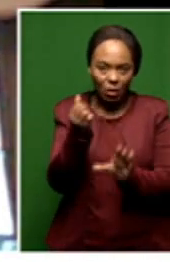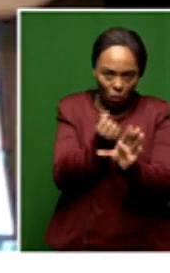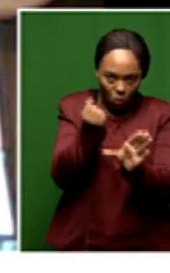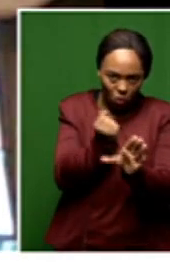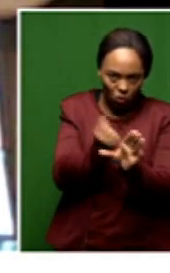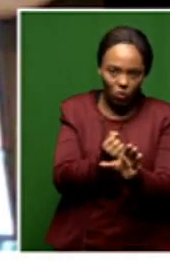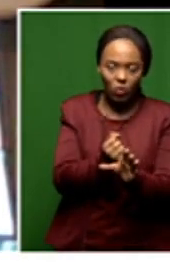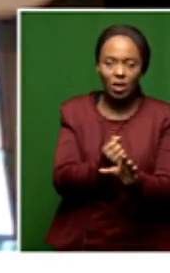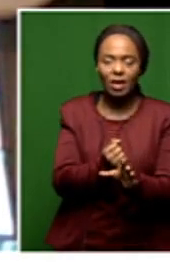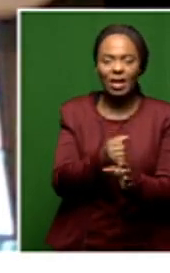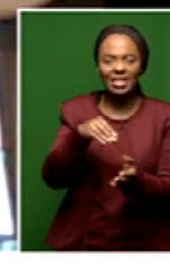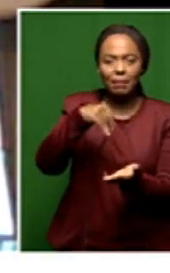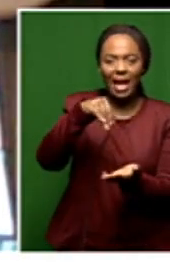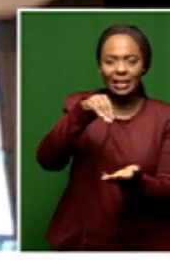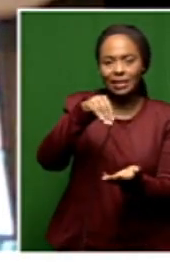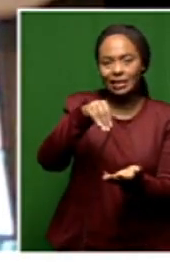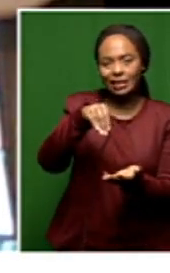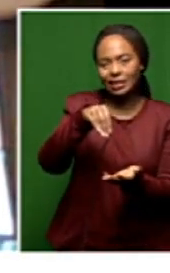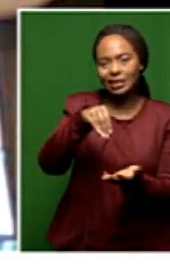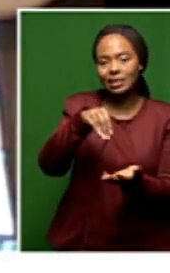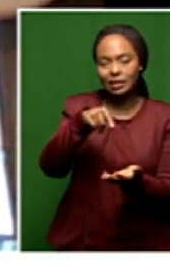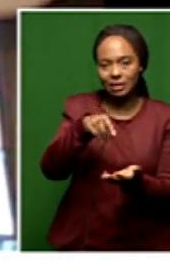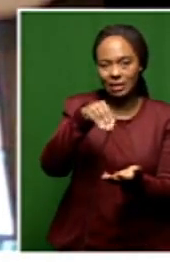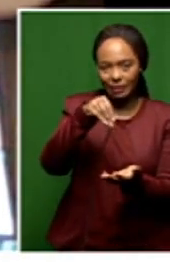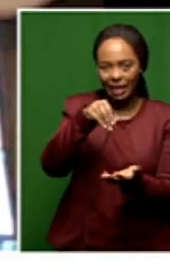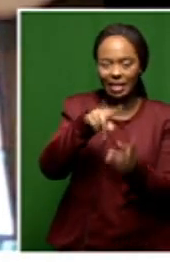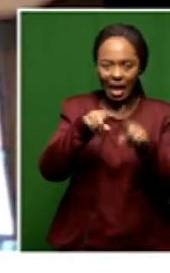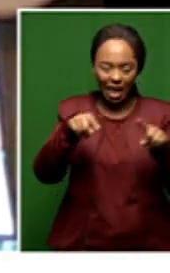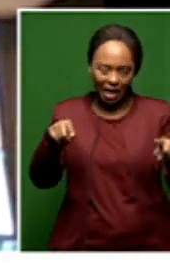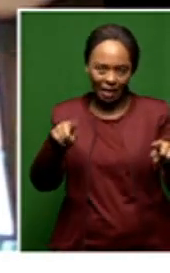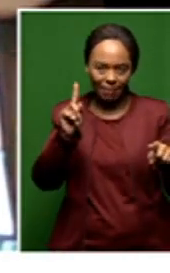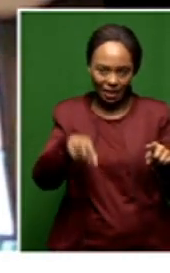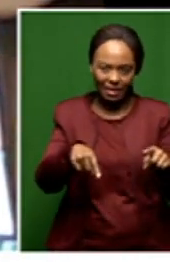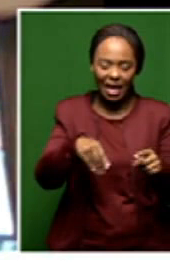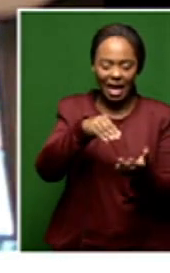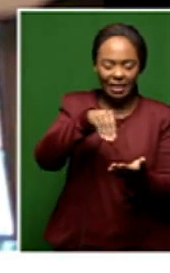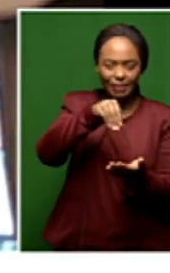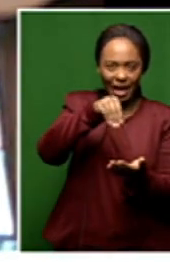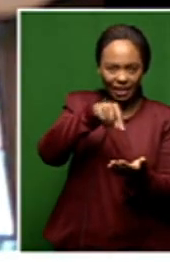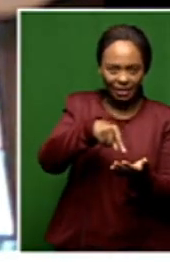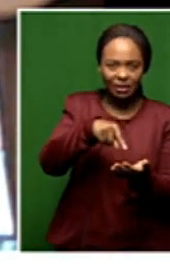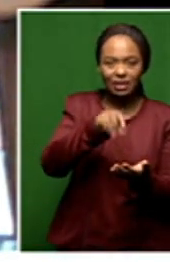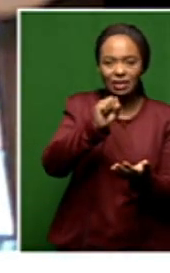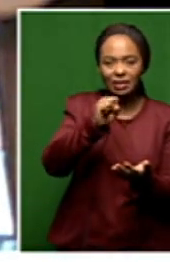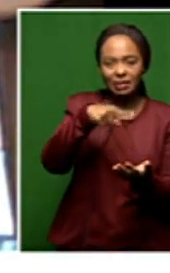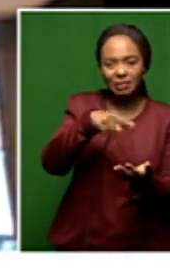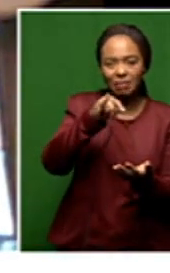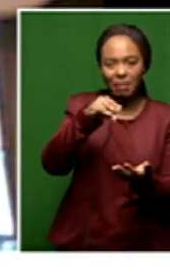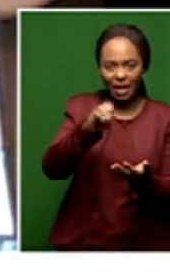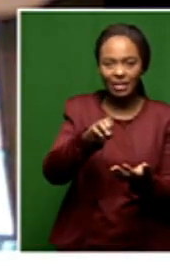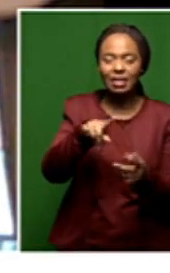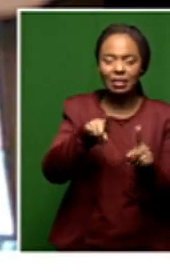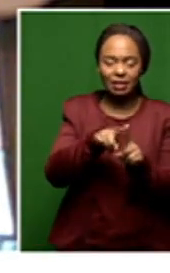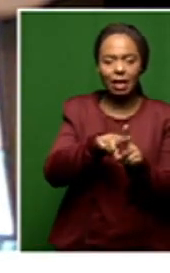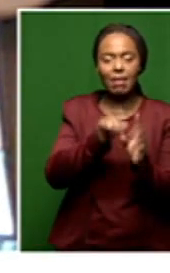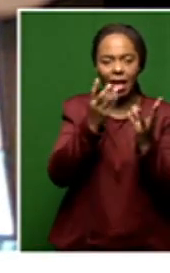is spices. Have a range of spices. Spices have huge amounts of beneficial properties as well. I was